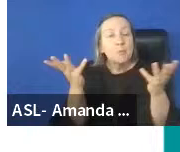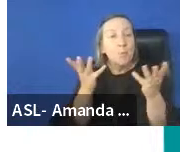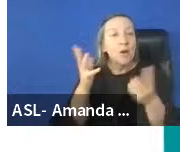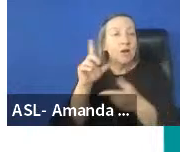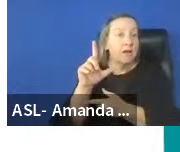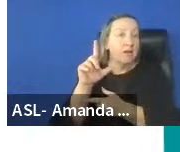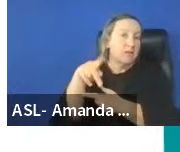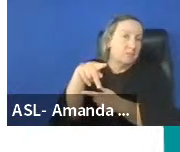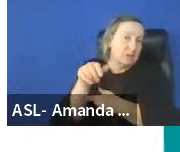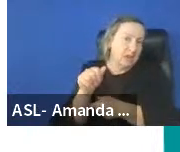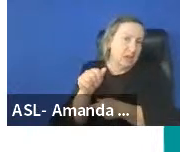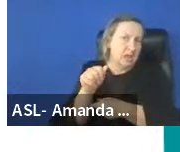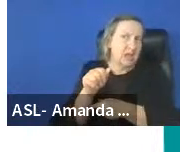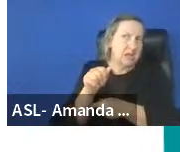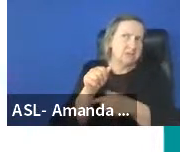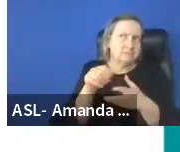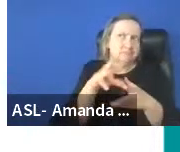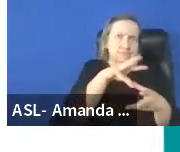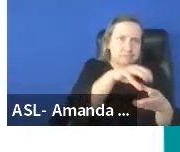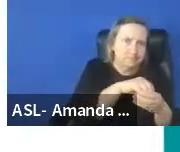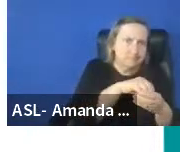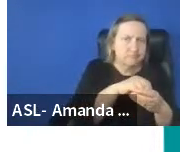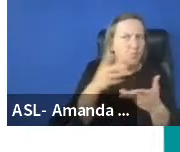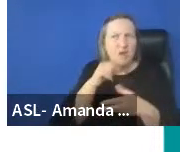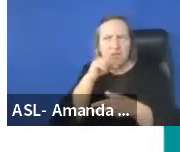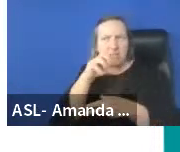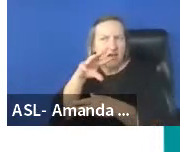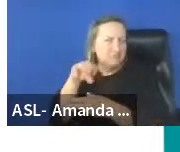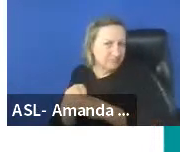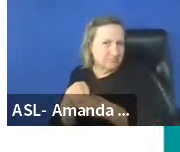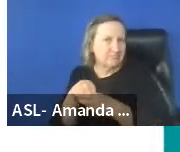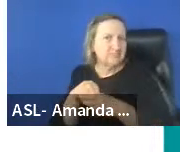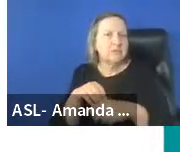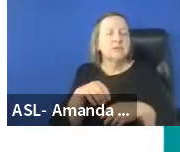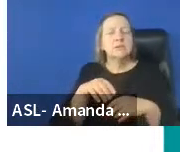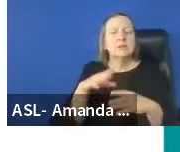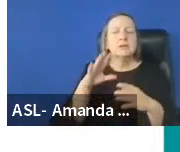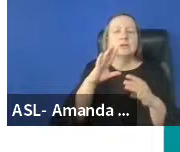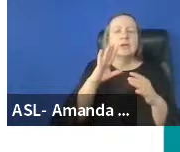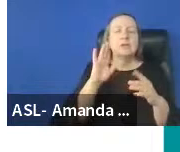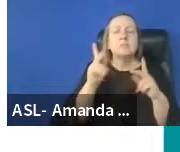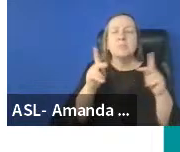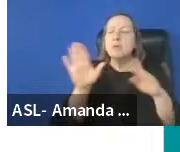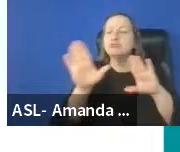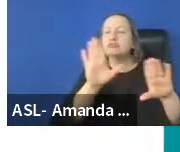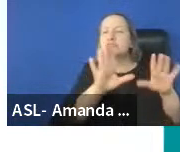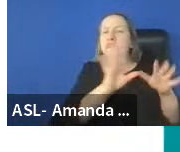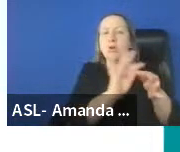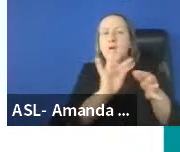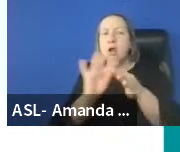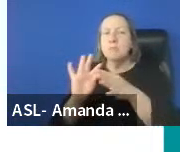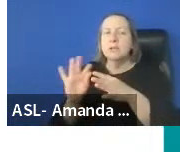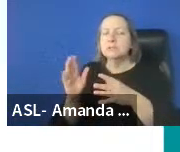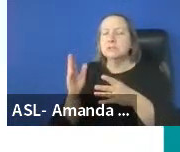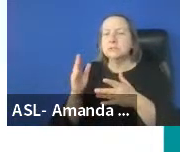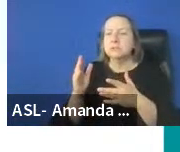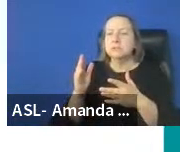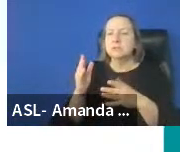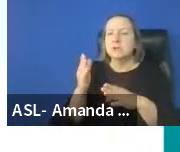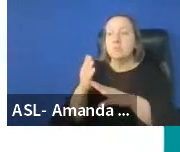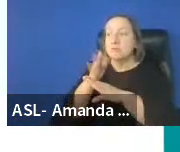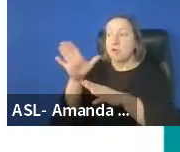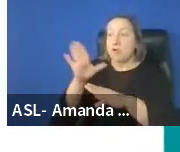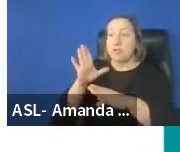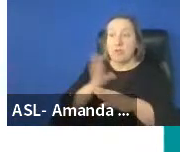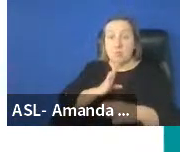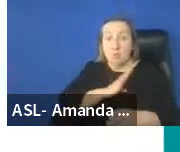LPA is, what it isn't, and hearing their comments before their boards and councils took final vote.